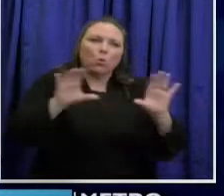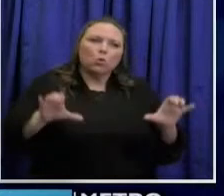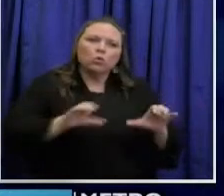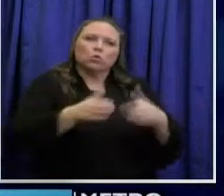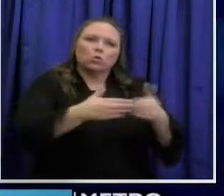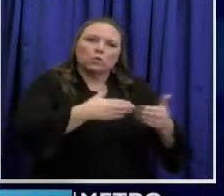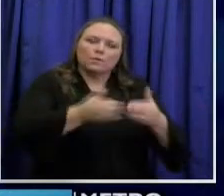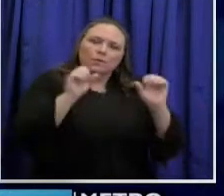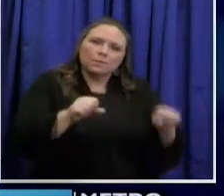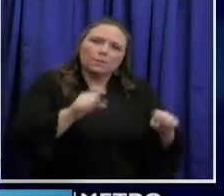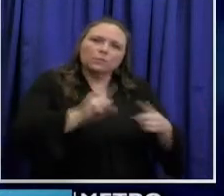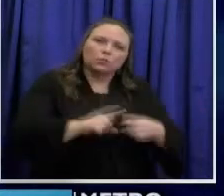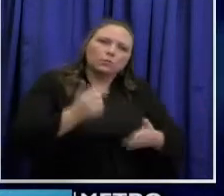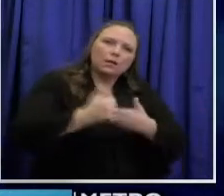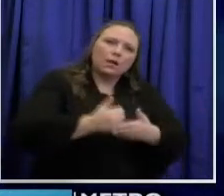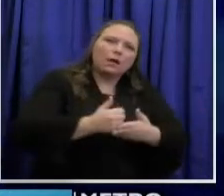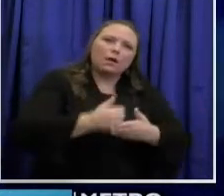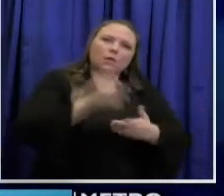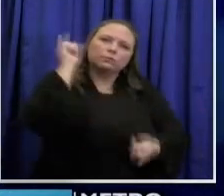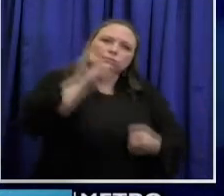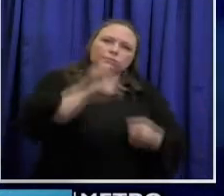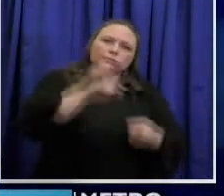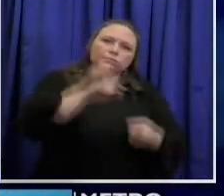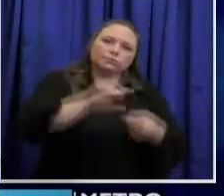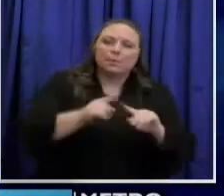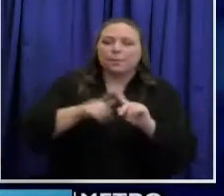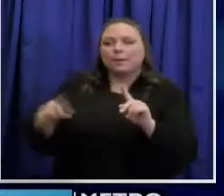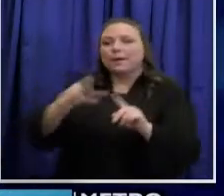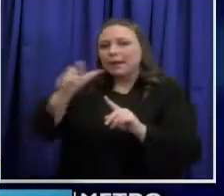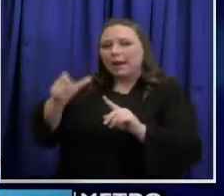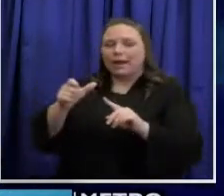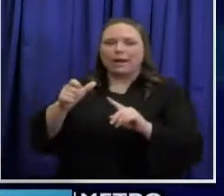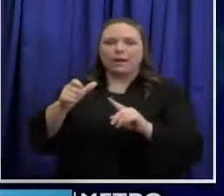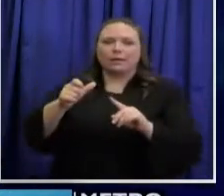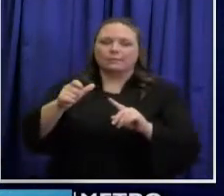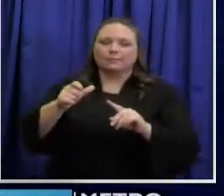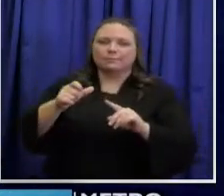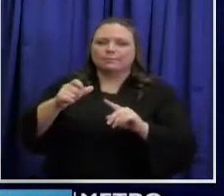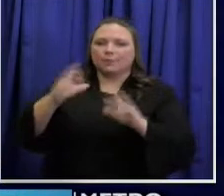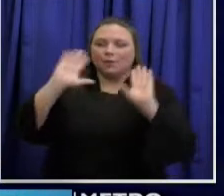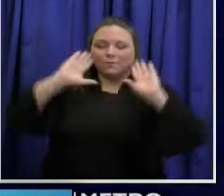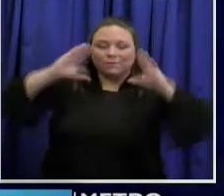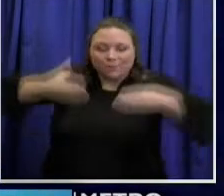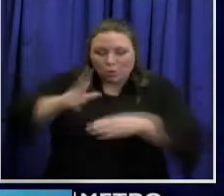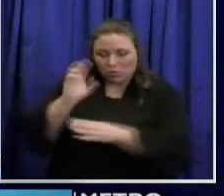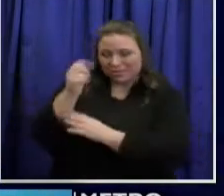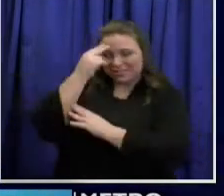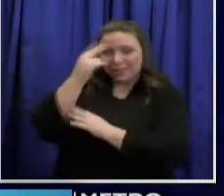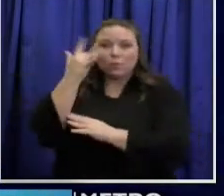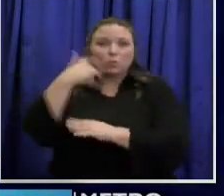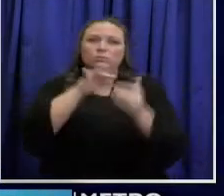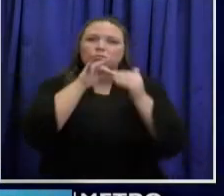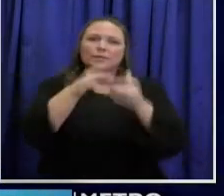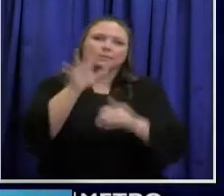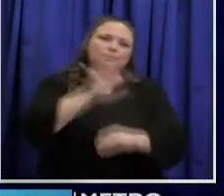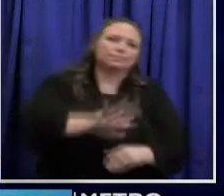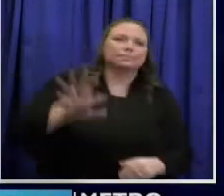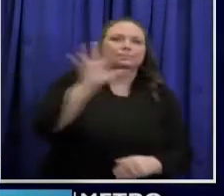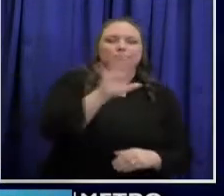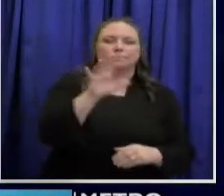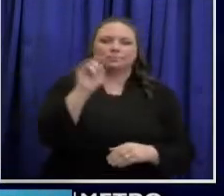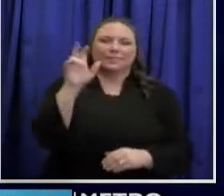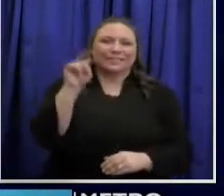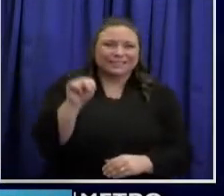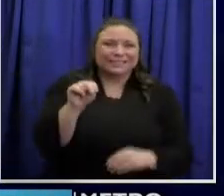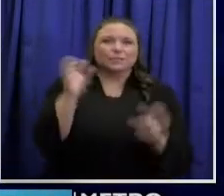can. But I don't think the White House report is necessarily calling out Nashville, because we really have been a leader in the region